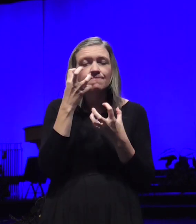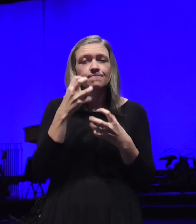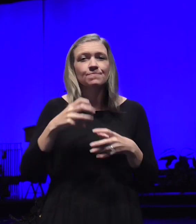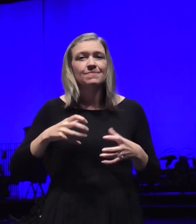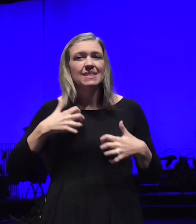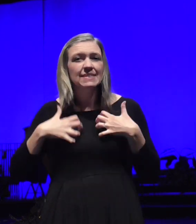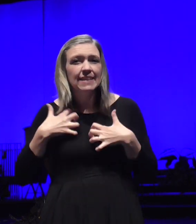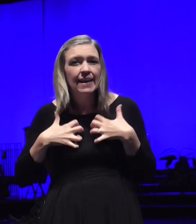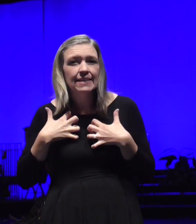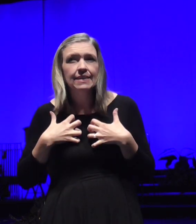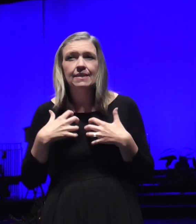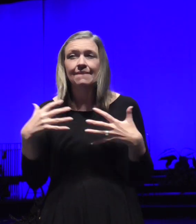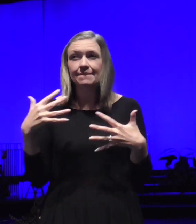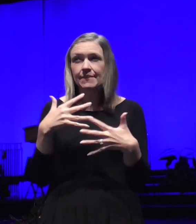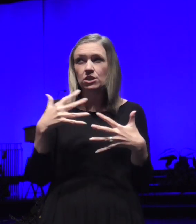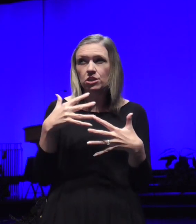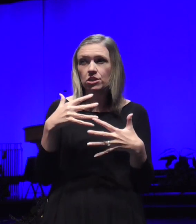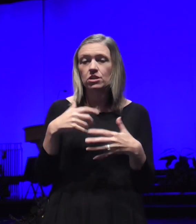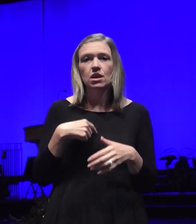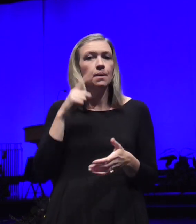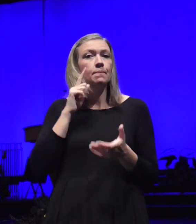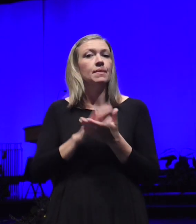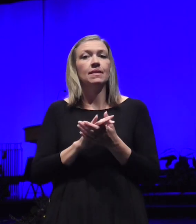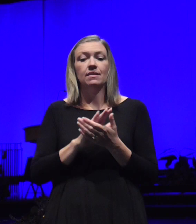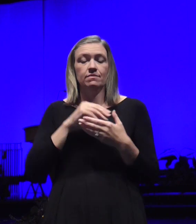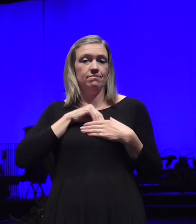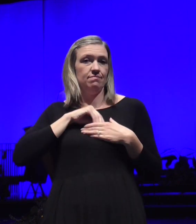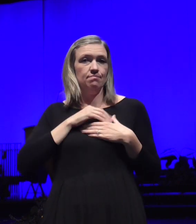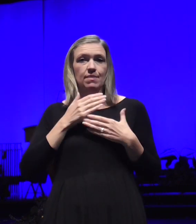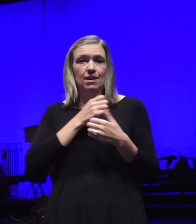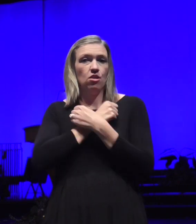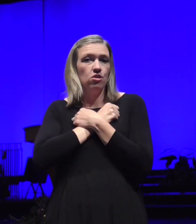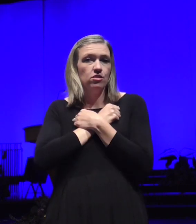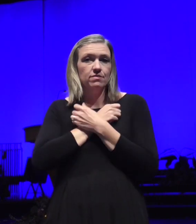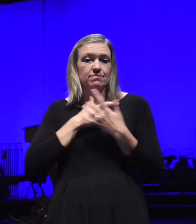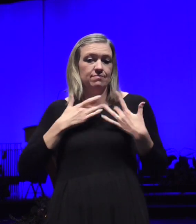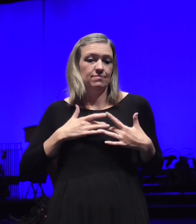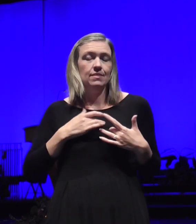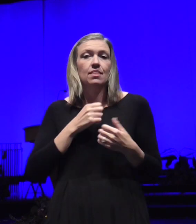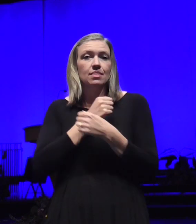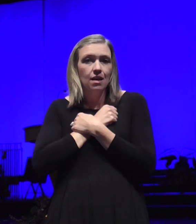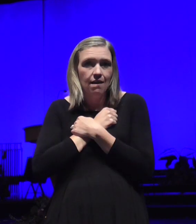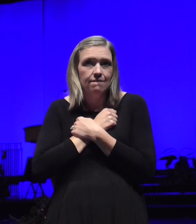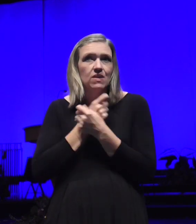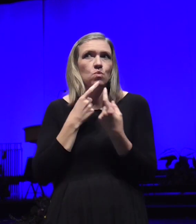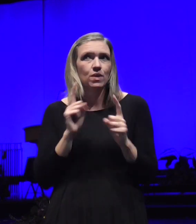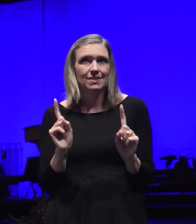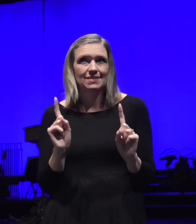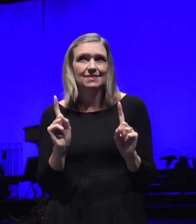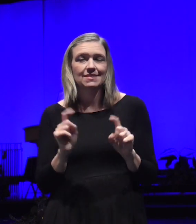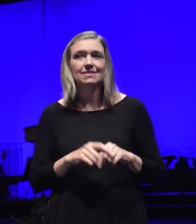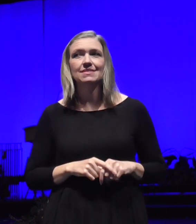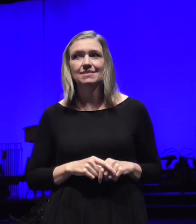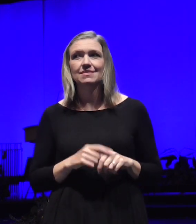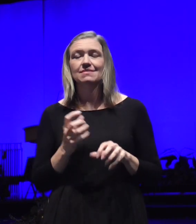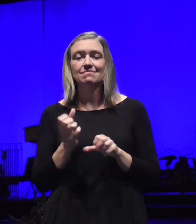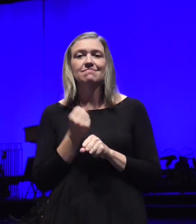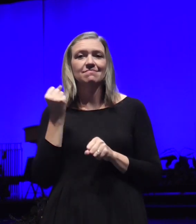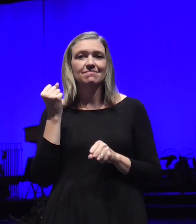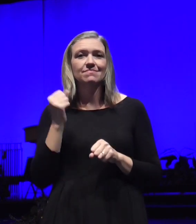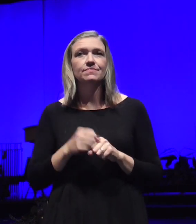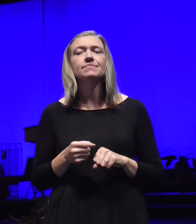fear. For I believe with all my heart that love wins. And I'll share a true story